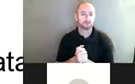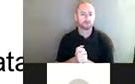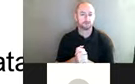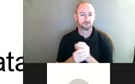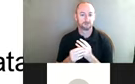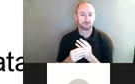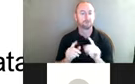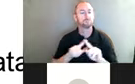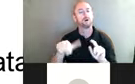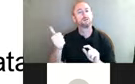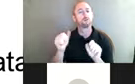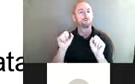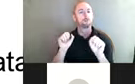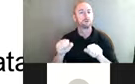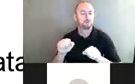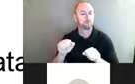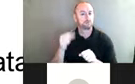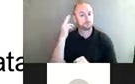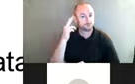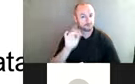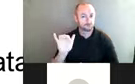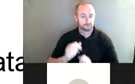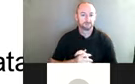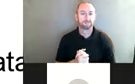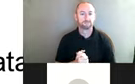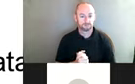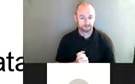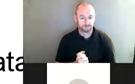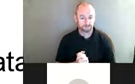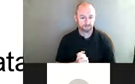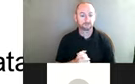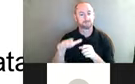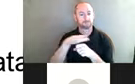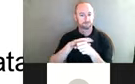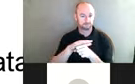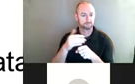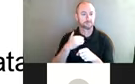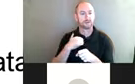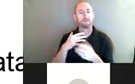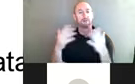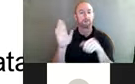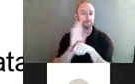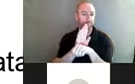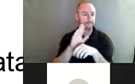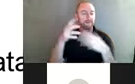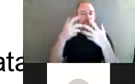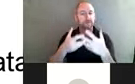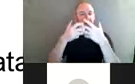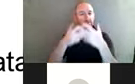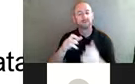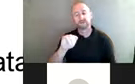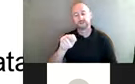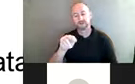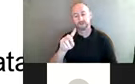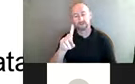But there are other possible contributing factors. This area has a long history of industrial activity. So like coal